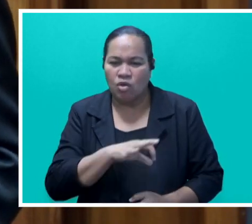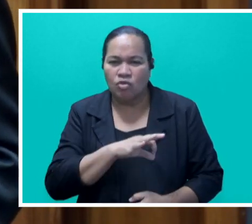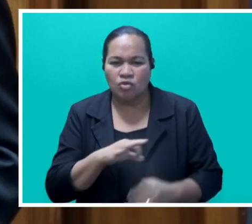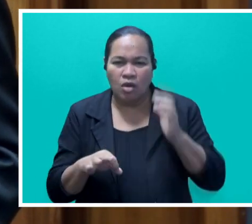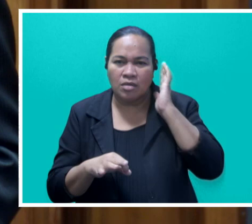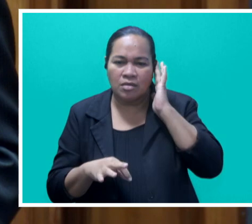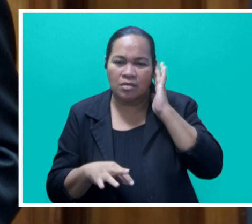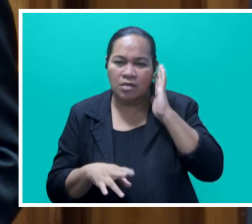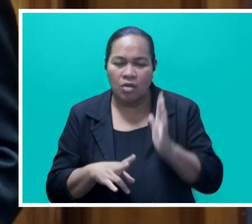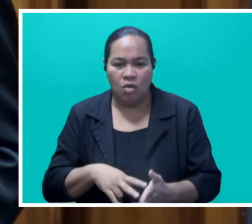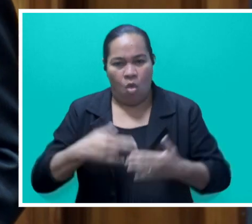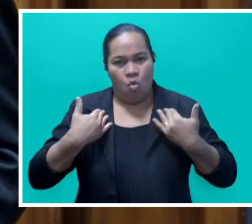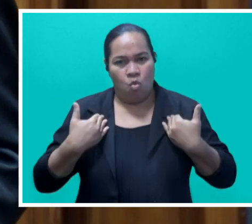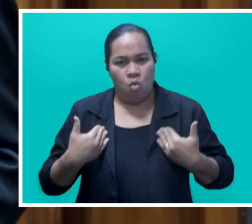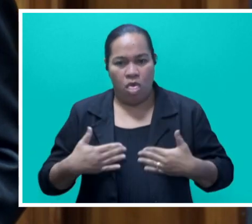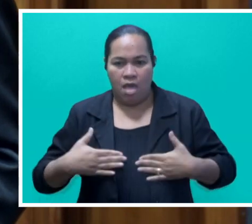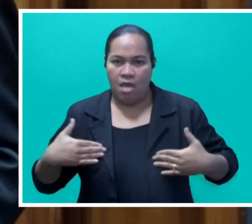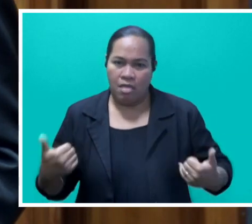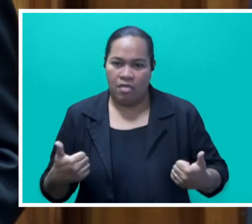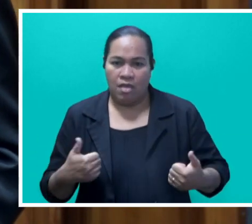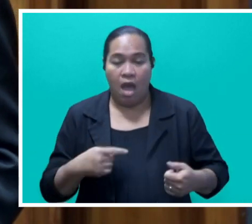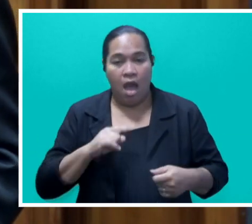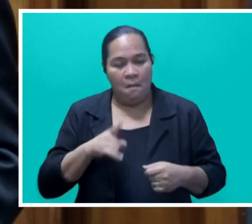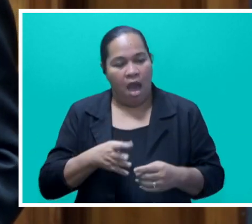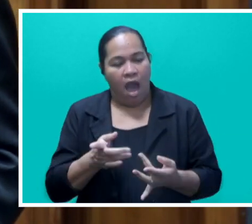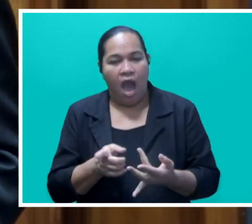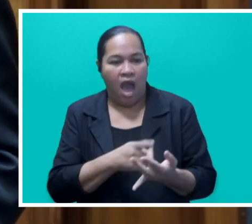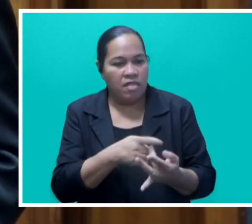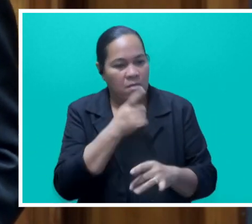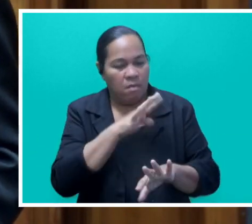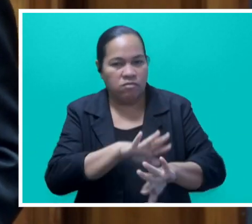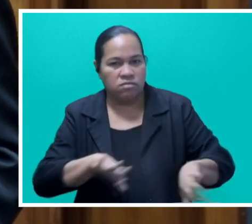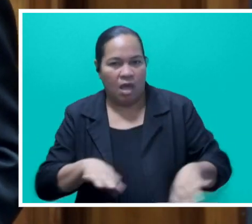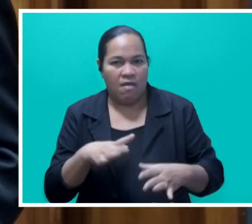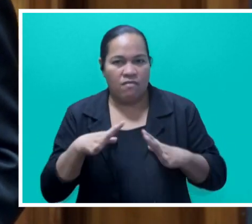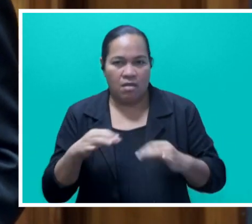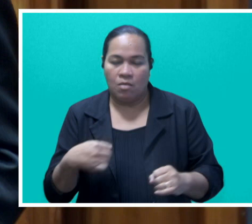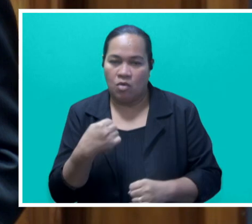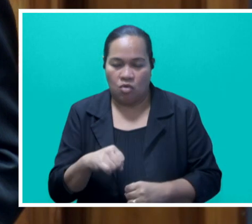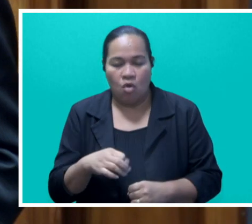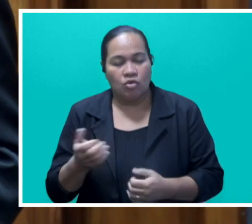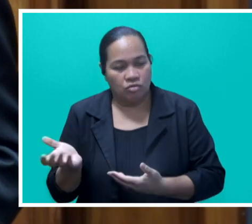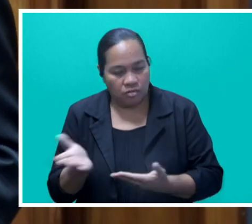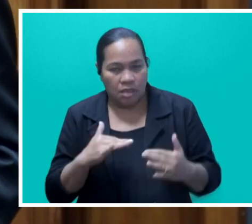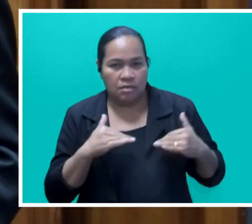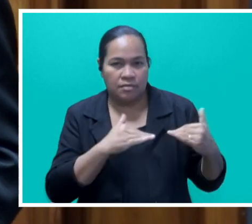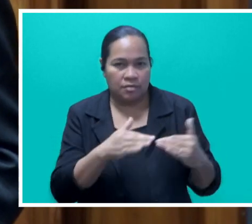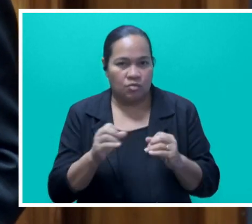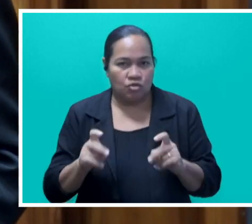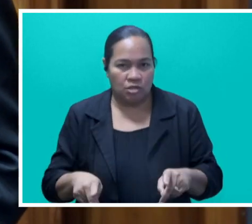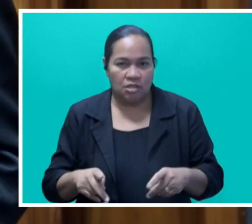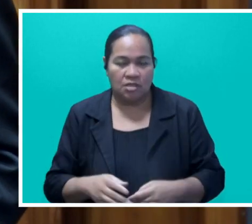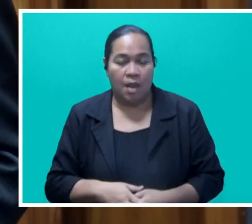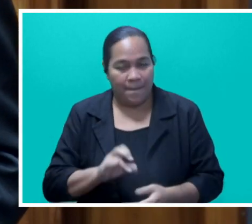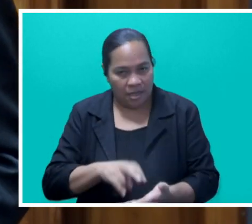stature and wealth by depriving others of their freedoms. and opportunities. We must